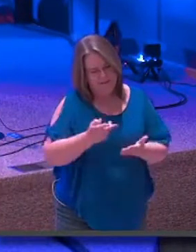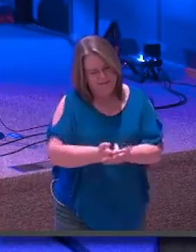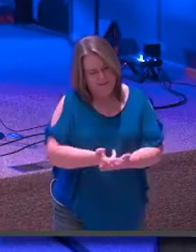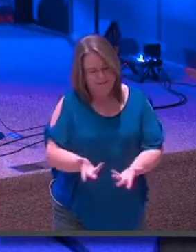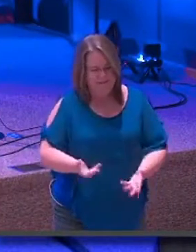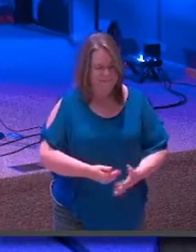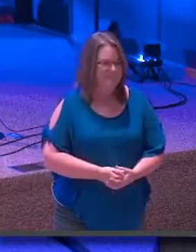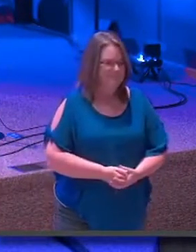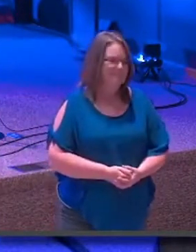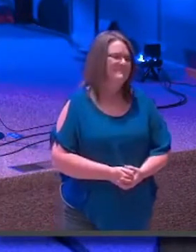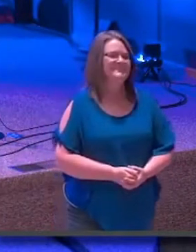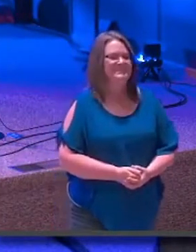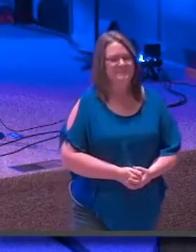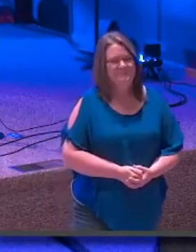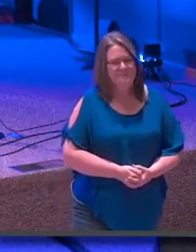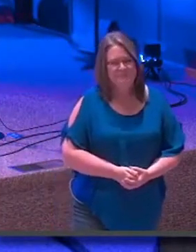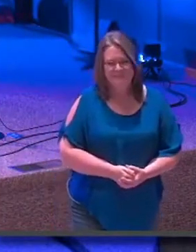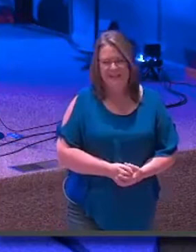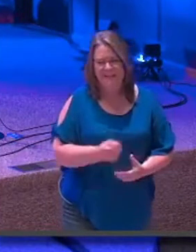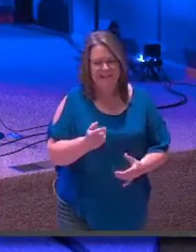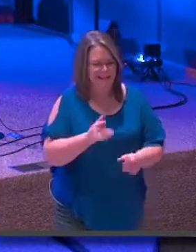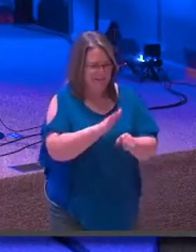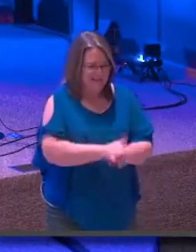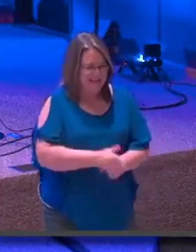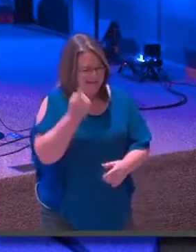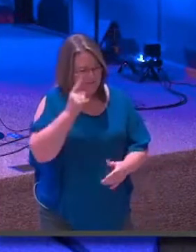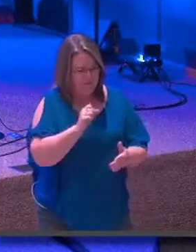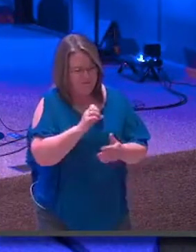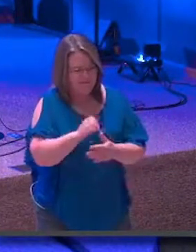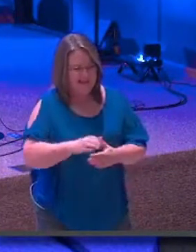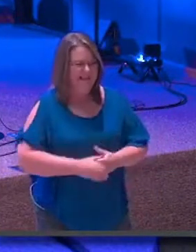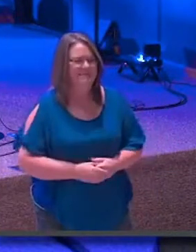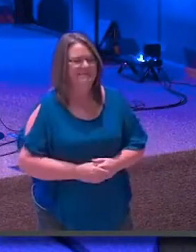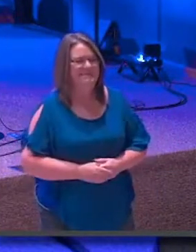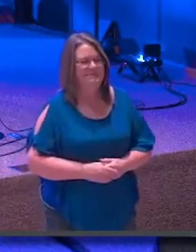I mean, it got a little tense there for a second. I had to lighten it up a little bit.